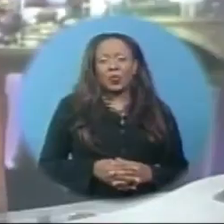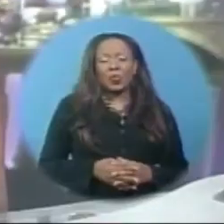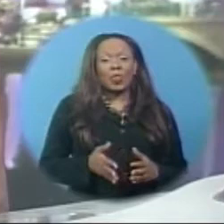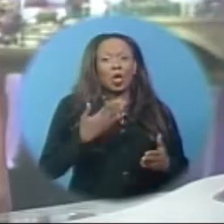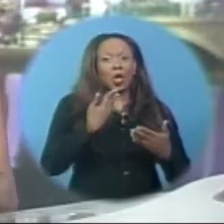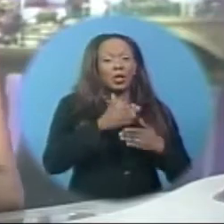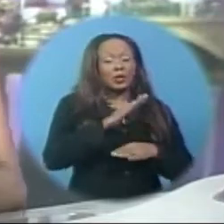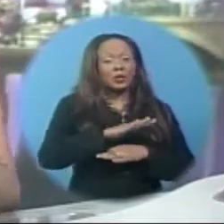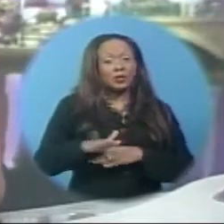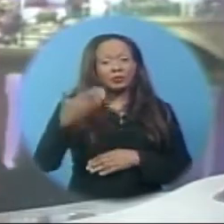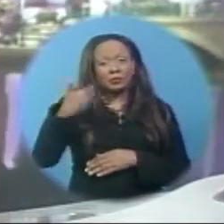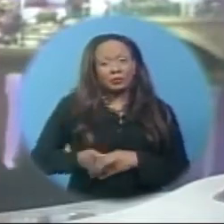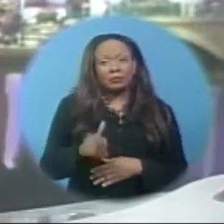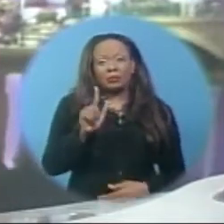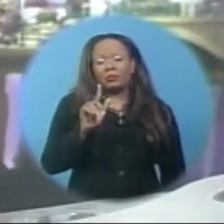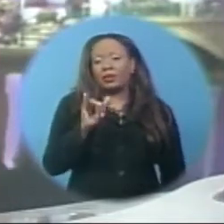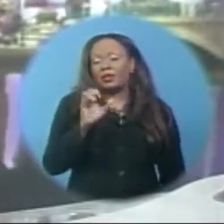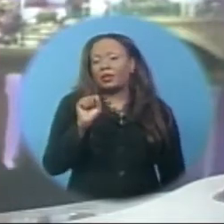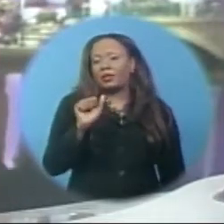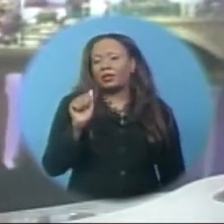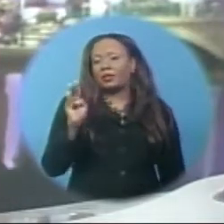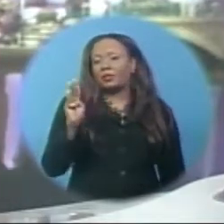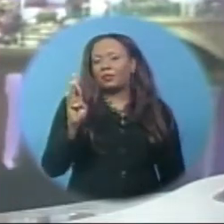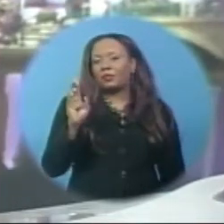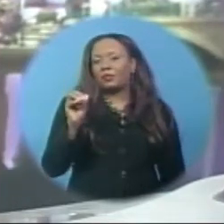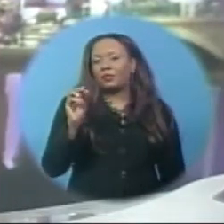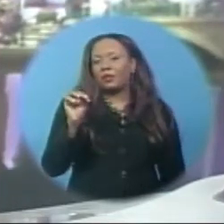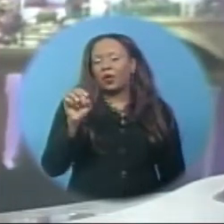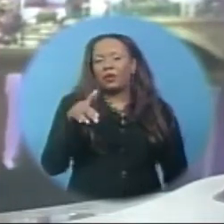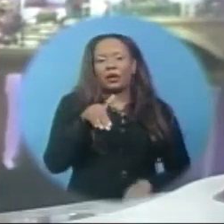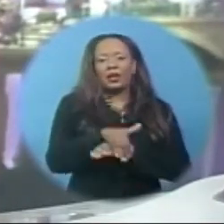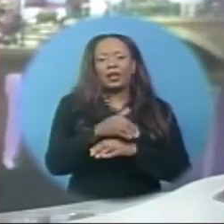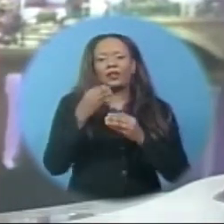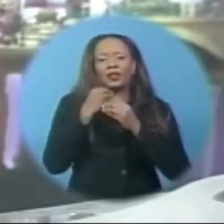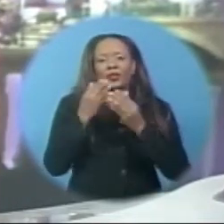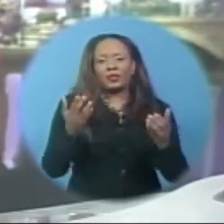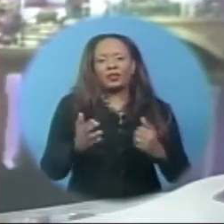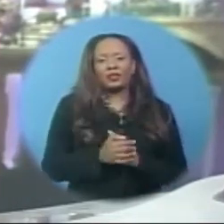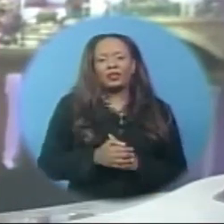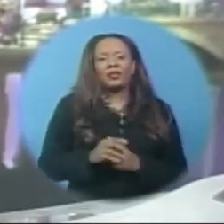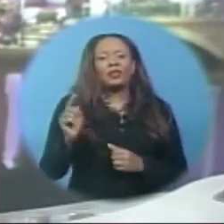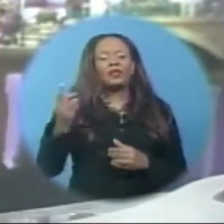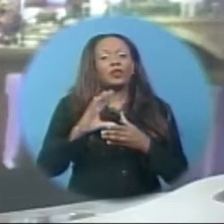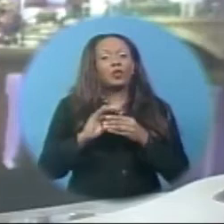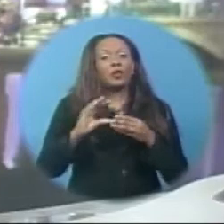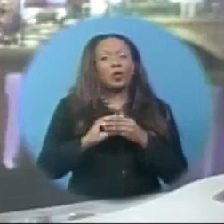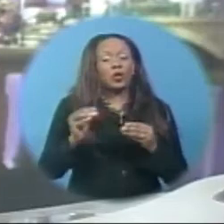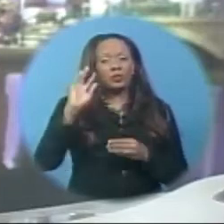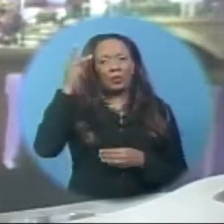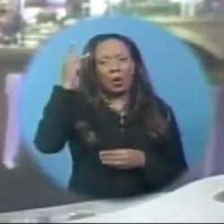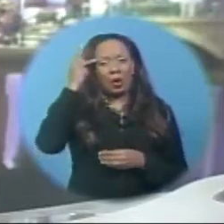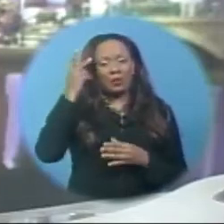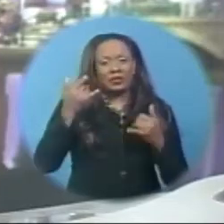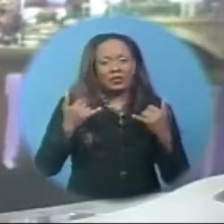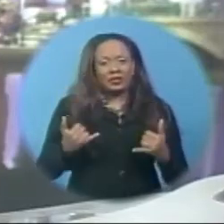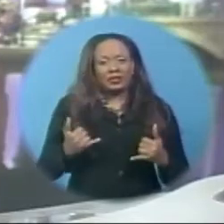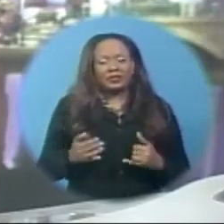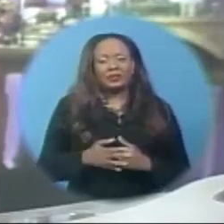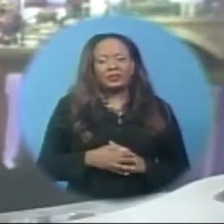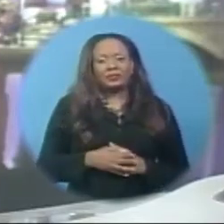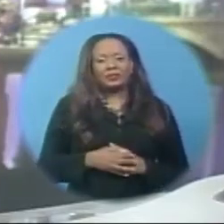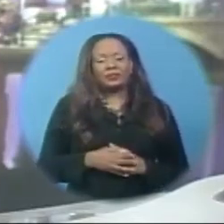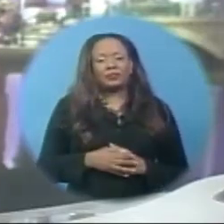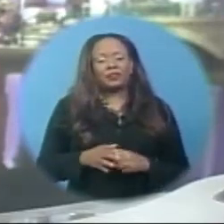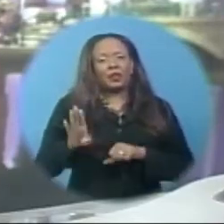Very good evening to you. I'm Lisa Broom with the CBC Evening News, where our top story comes from the lower house. Now, Prime